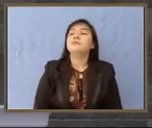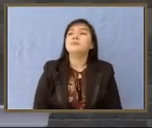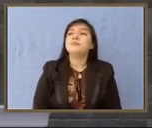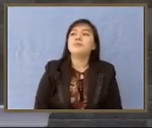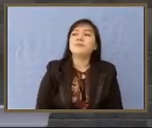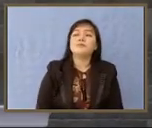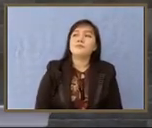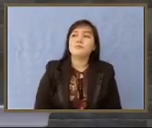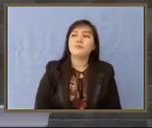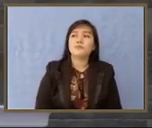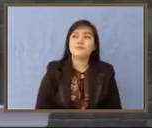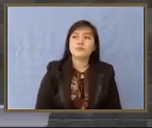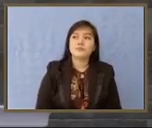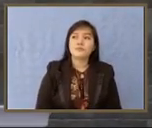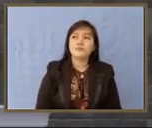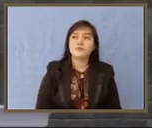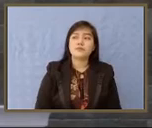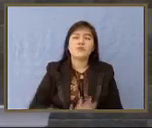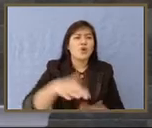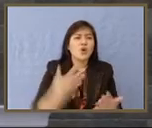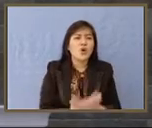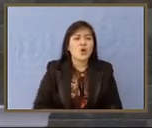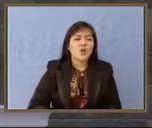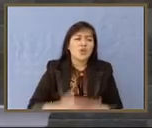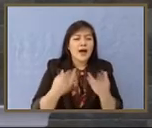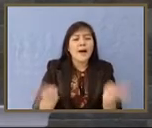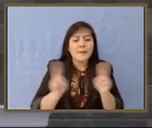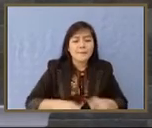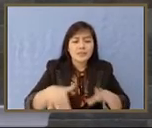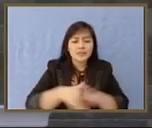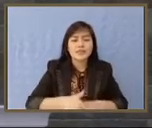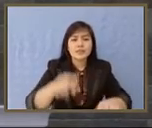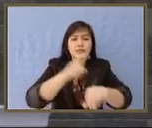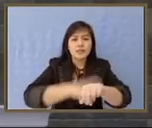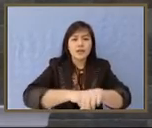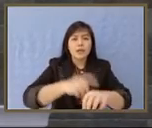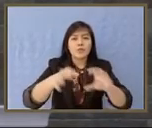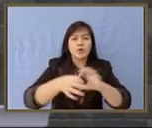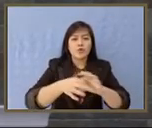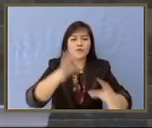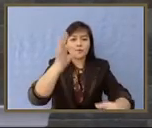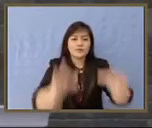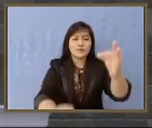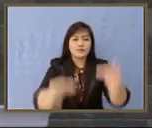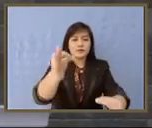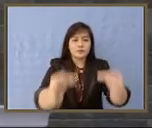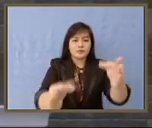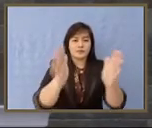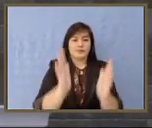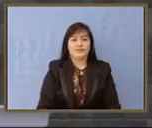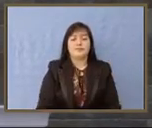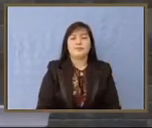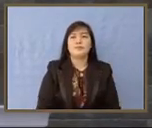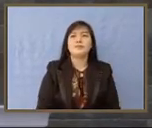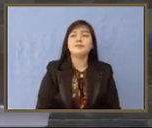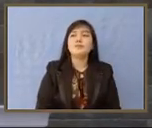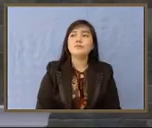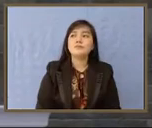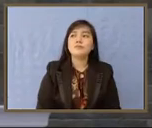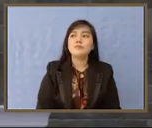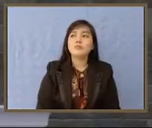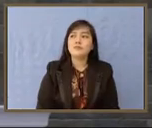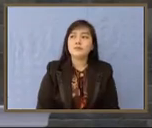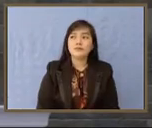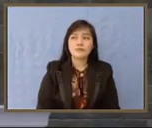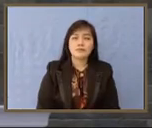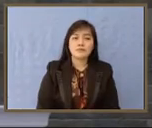the time of the judges. And according to the Bible scholars as well, yung kapanahunan po, particularly kapanahunan during